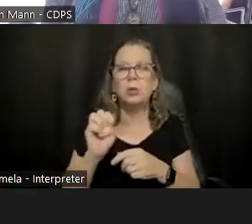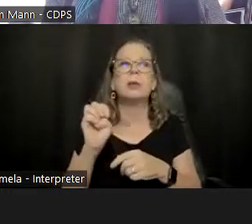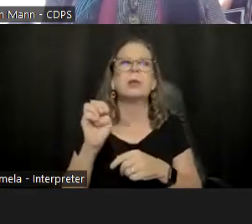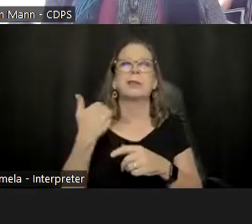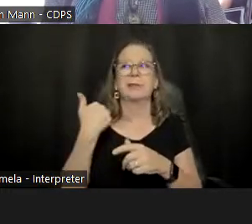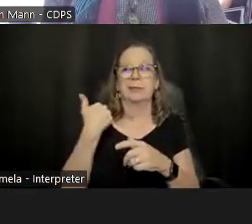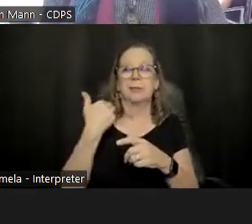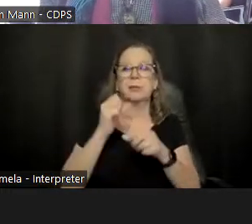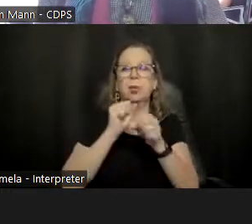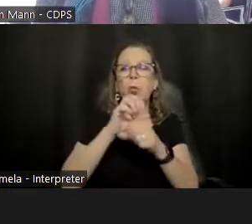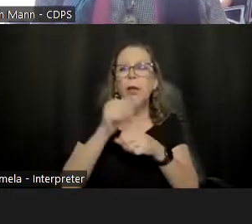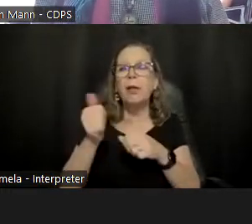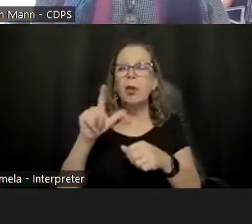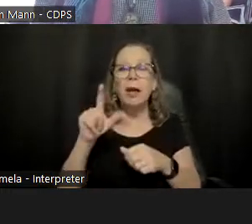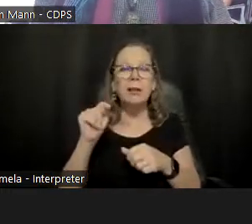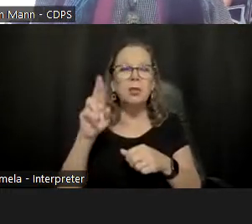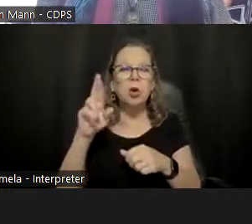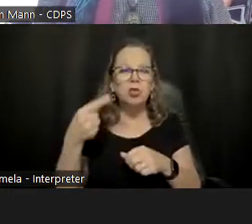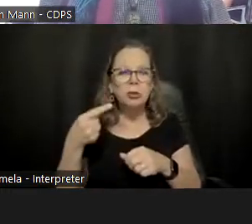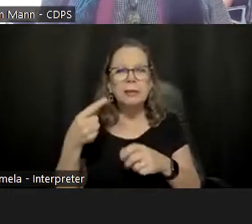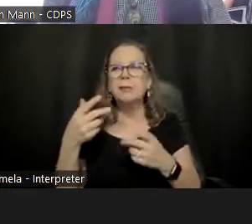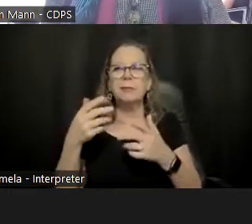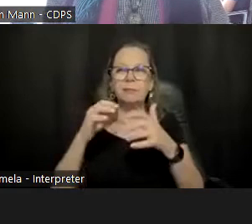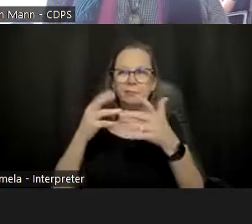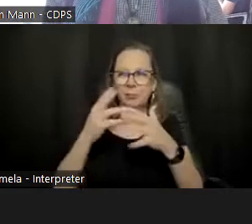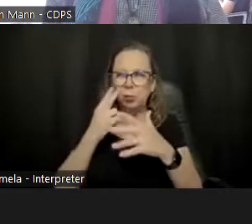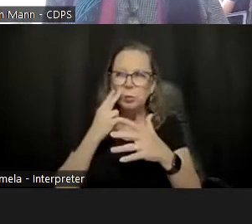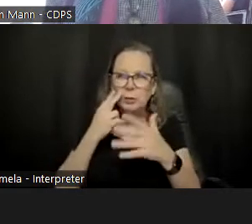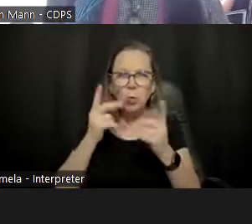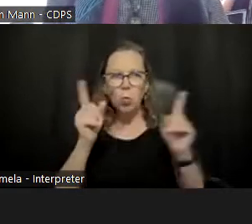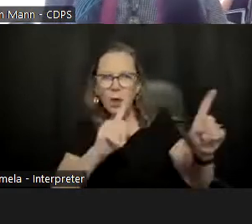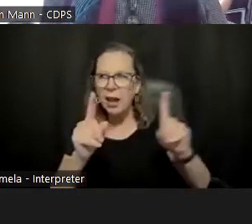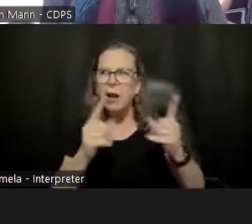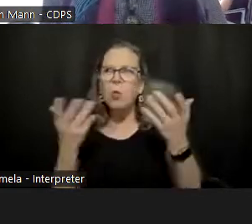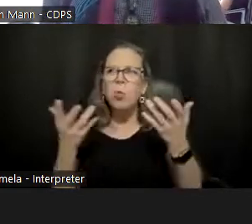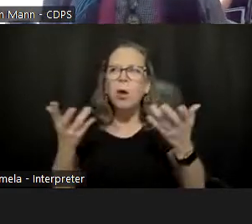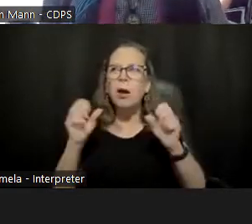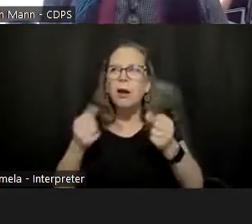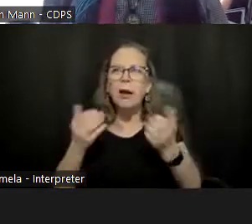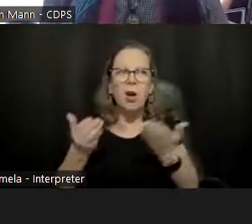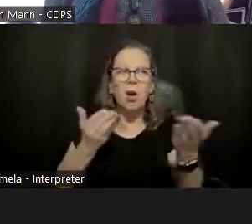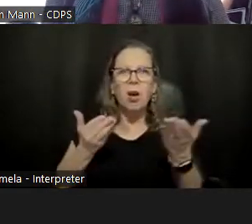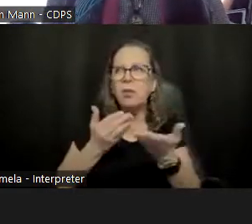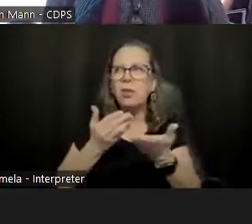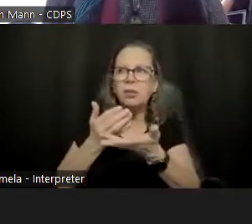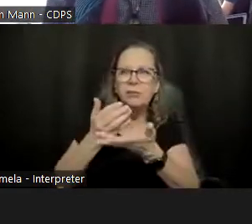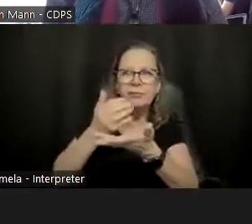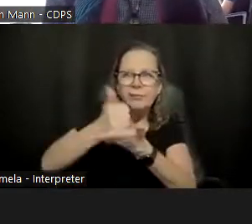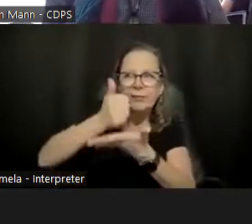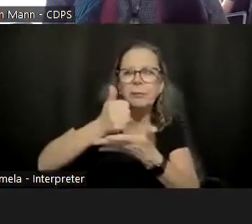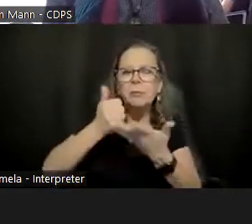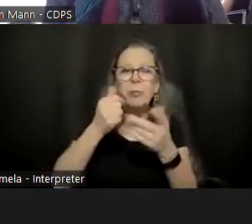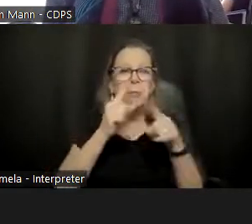other LTRGs, but just to see where they were, what resources we could offer them, and also let them know about